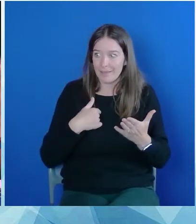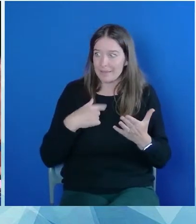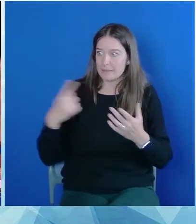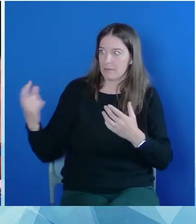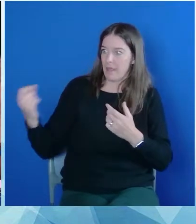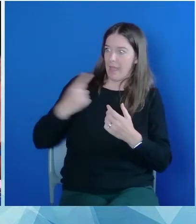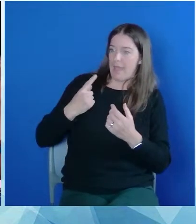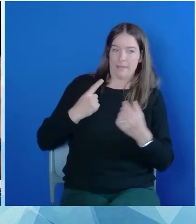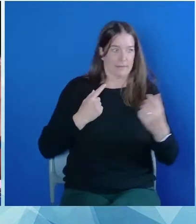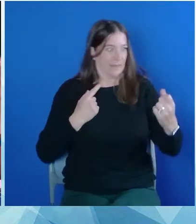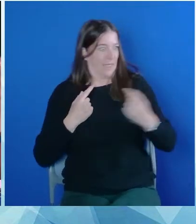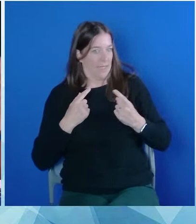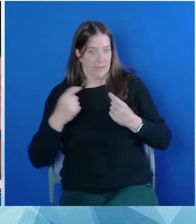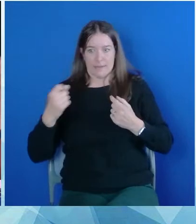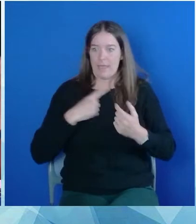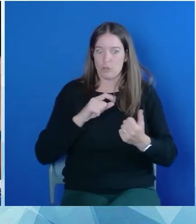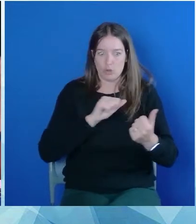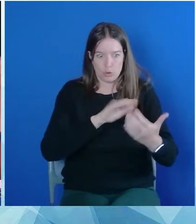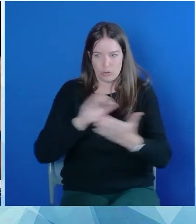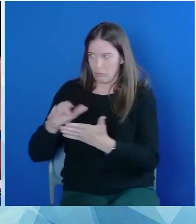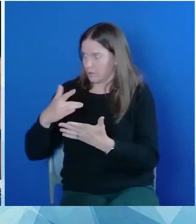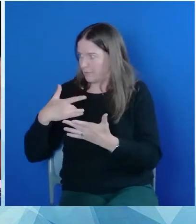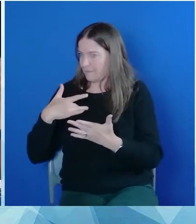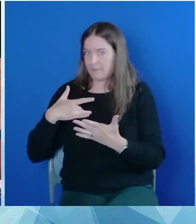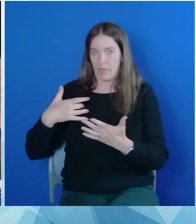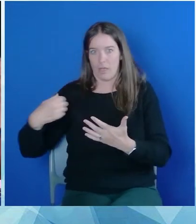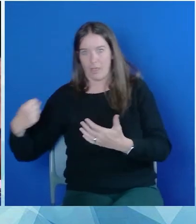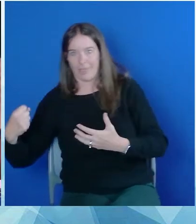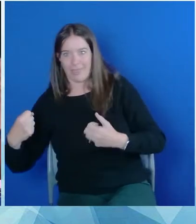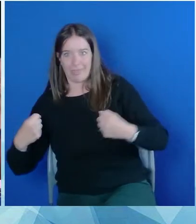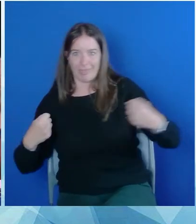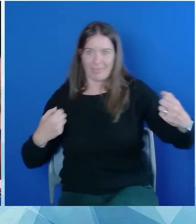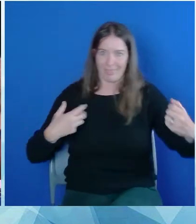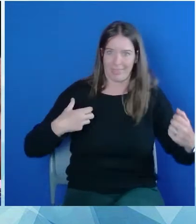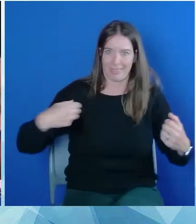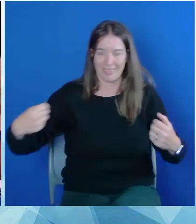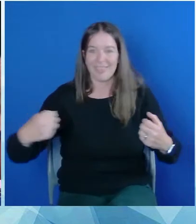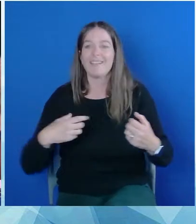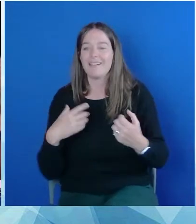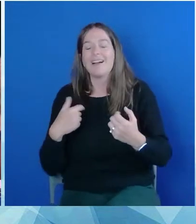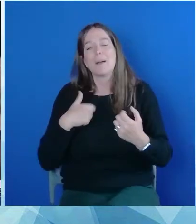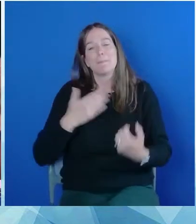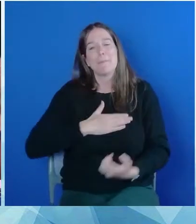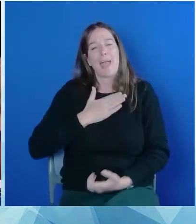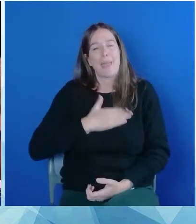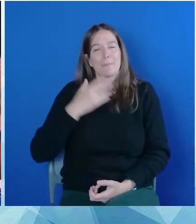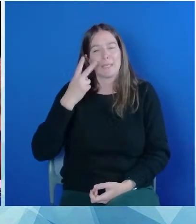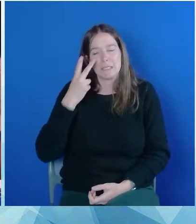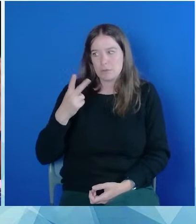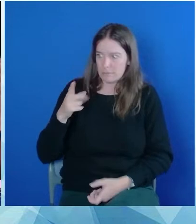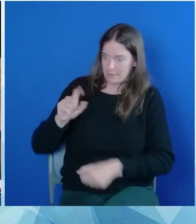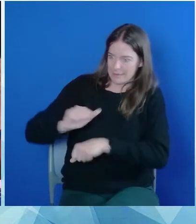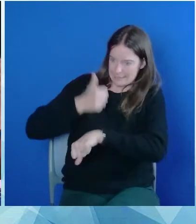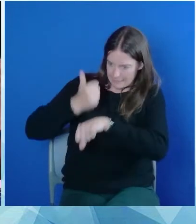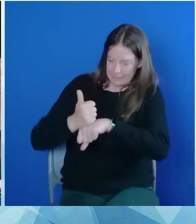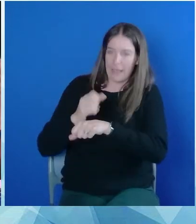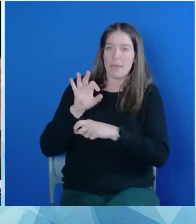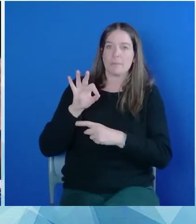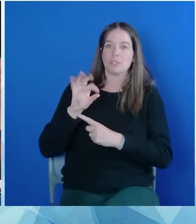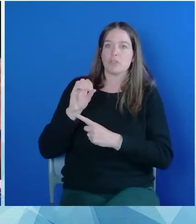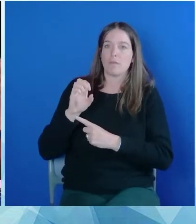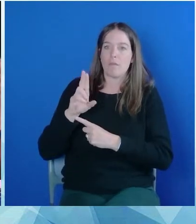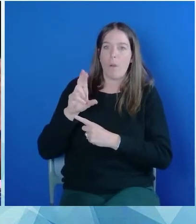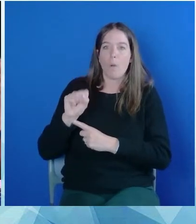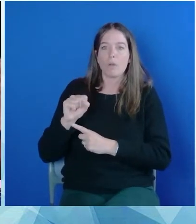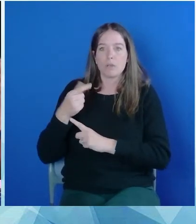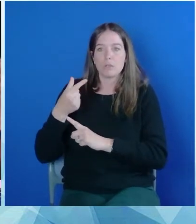asked to address, lots of different directions that I'm being pulled in. So I'm very happy to see that you're establishing these focus groups, and I do want to